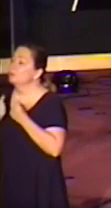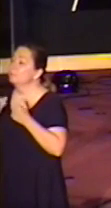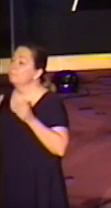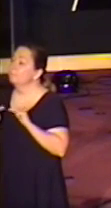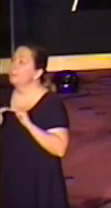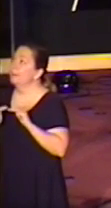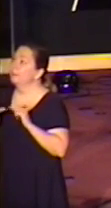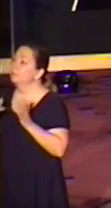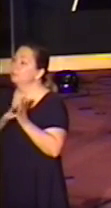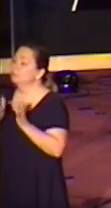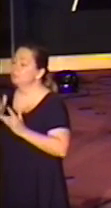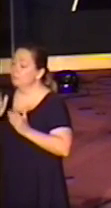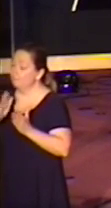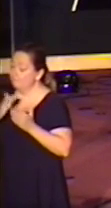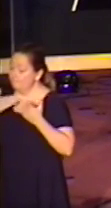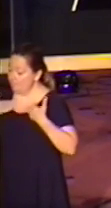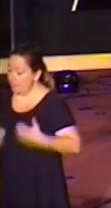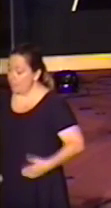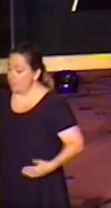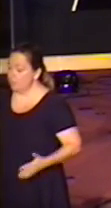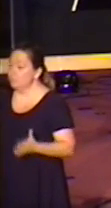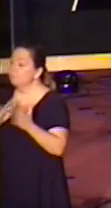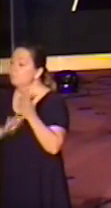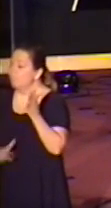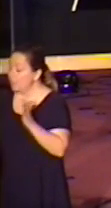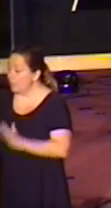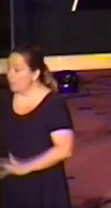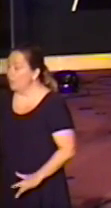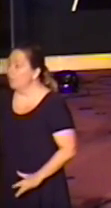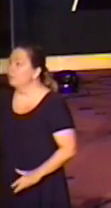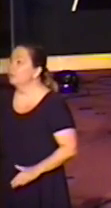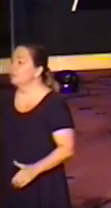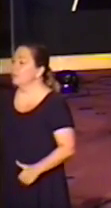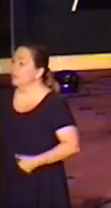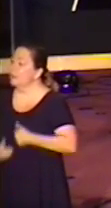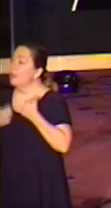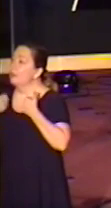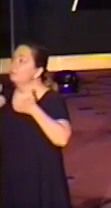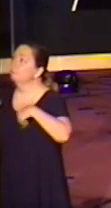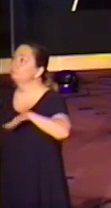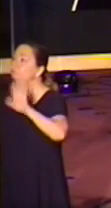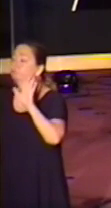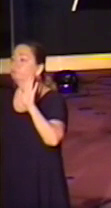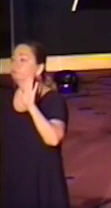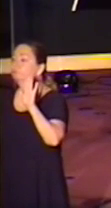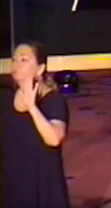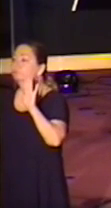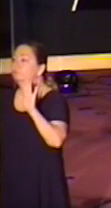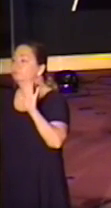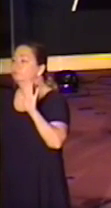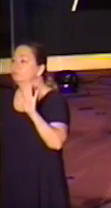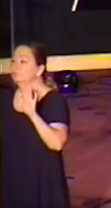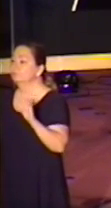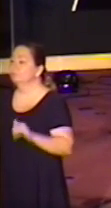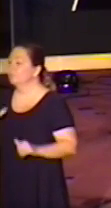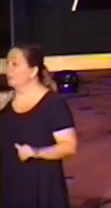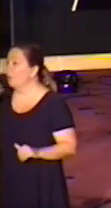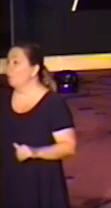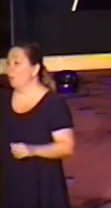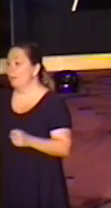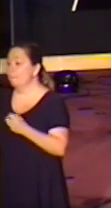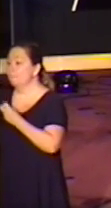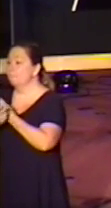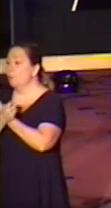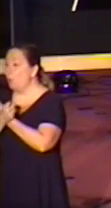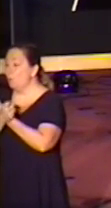body, which is represented by this blood. He gave his life. It says that not a bone was broken